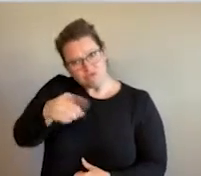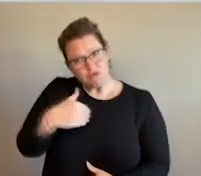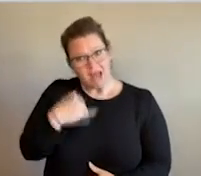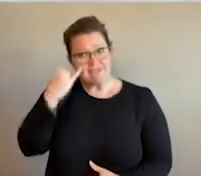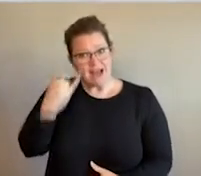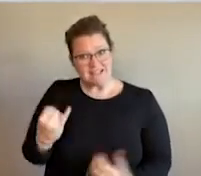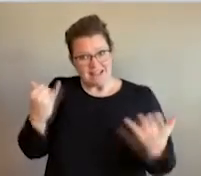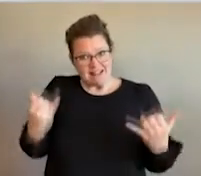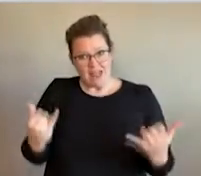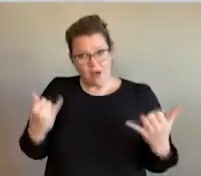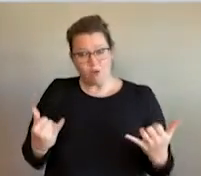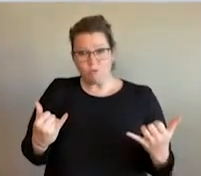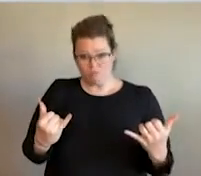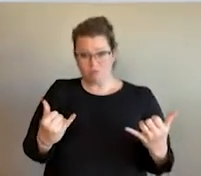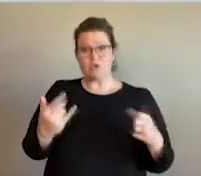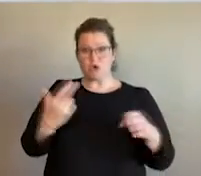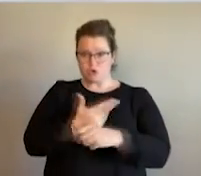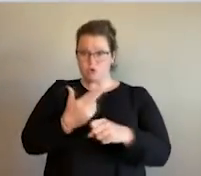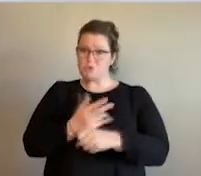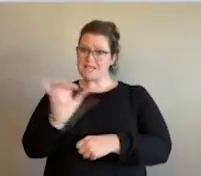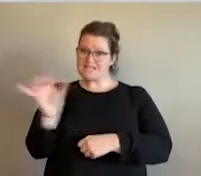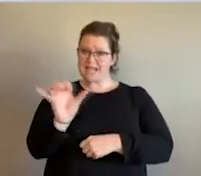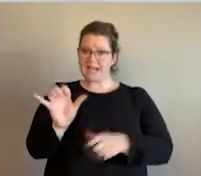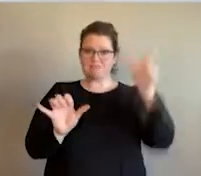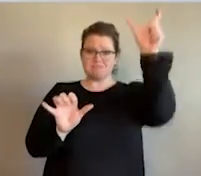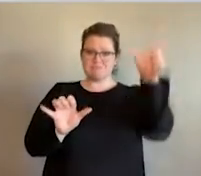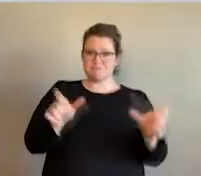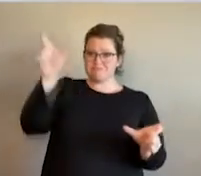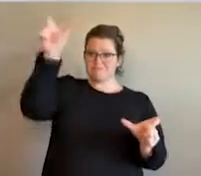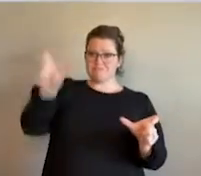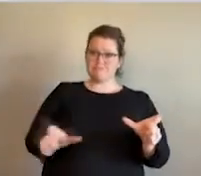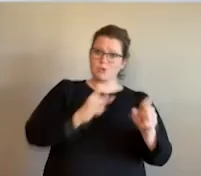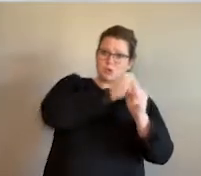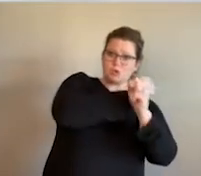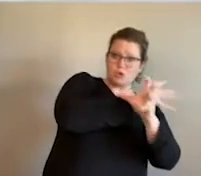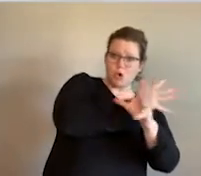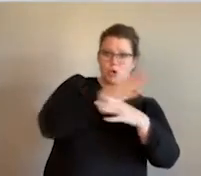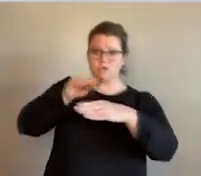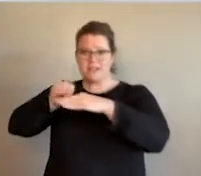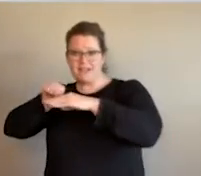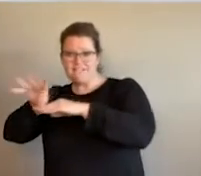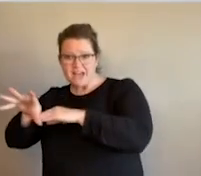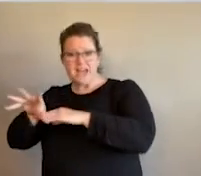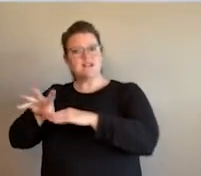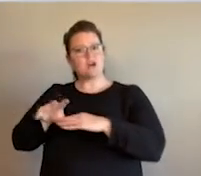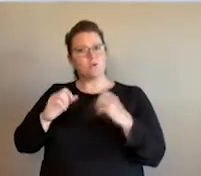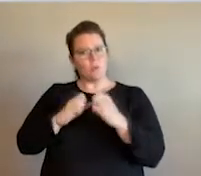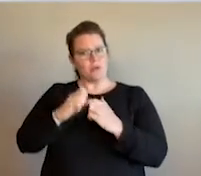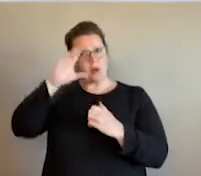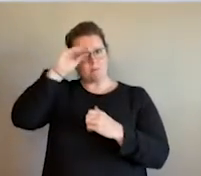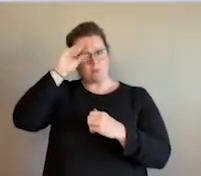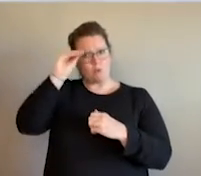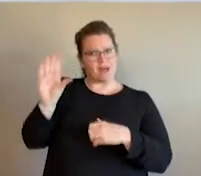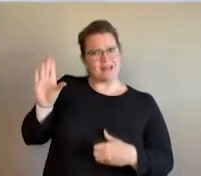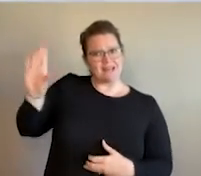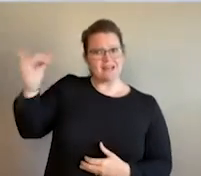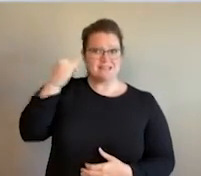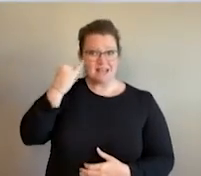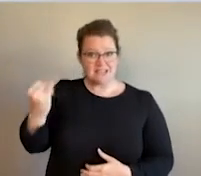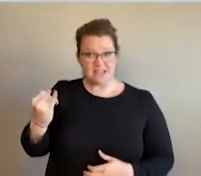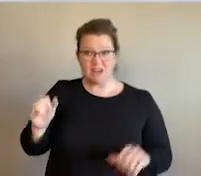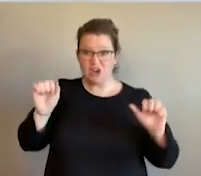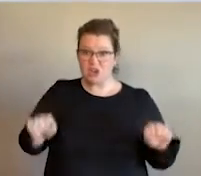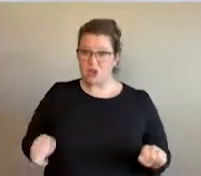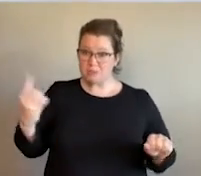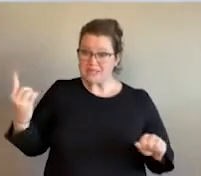there are, you can use the same cause and effect chart just like this with the boy and his idea. It could be something big about you changing the